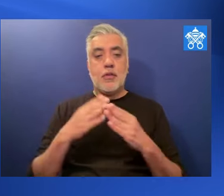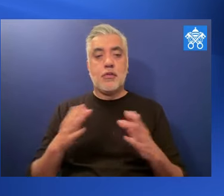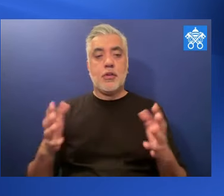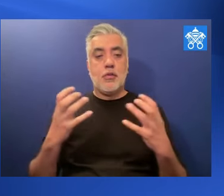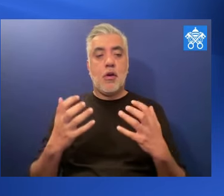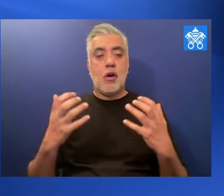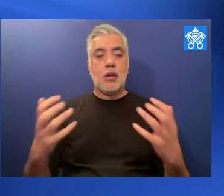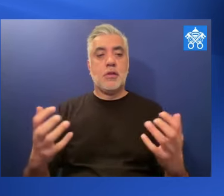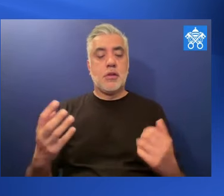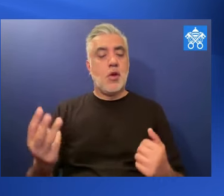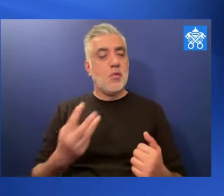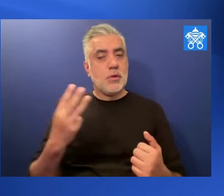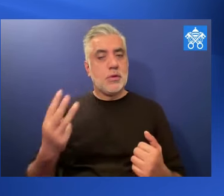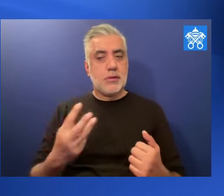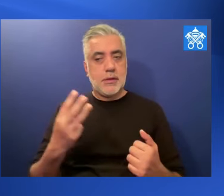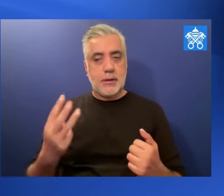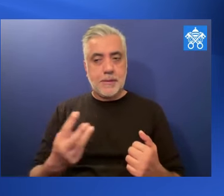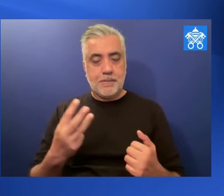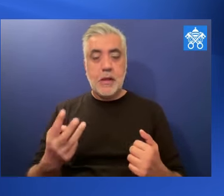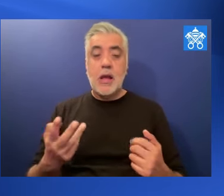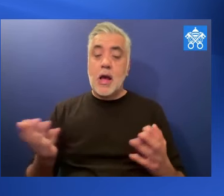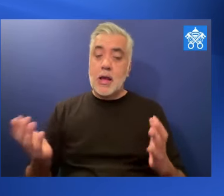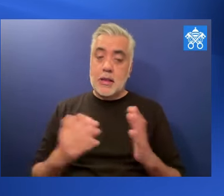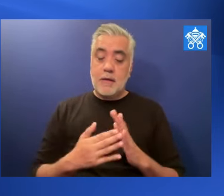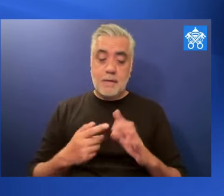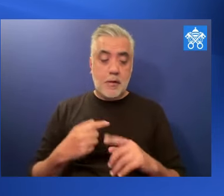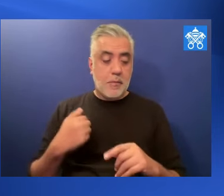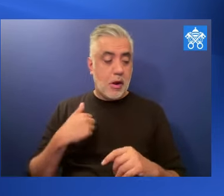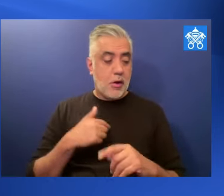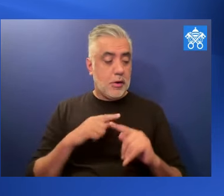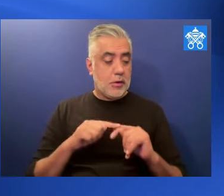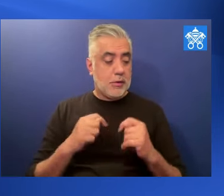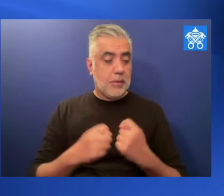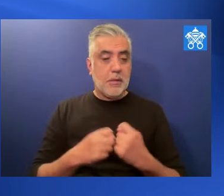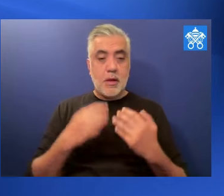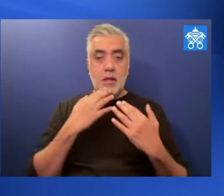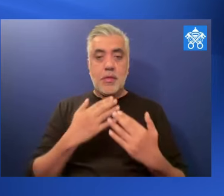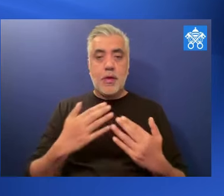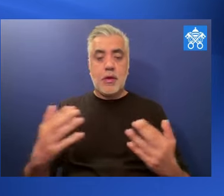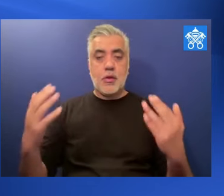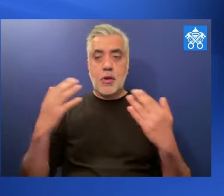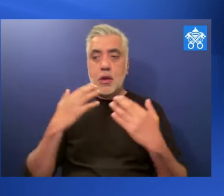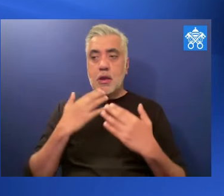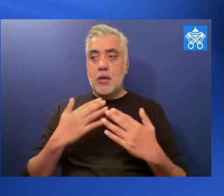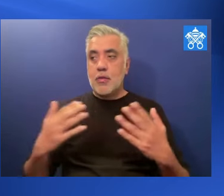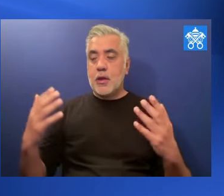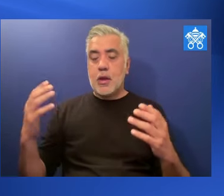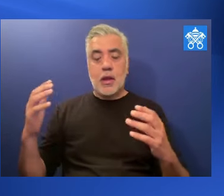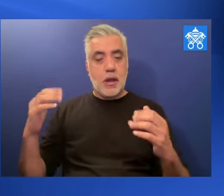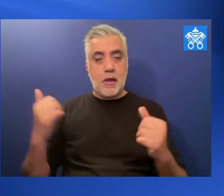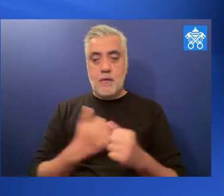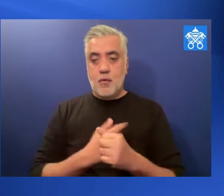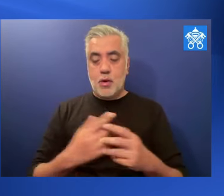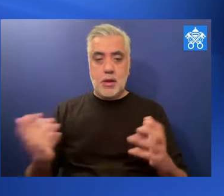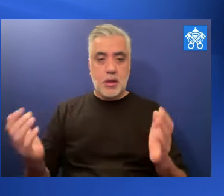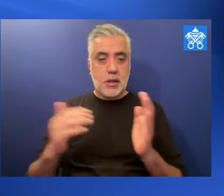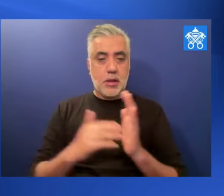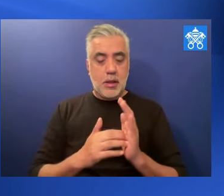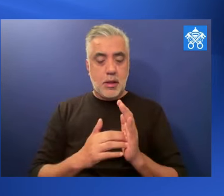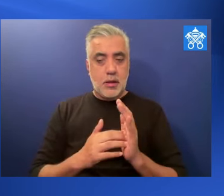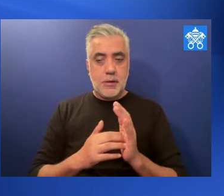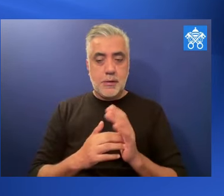Vatican Media I would like to thank you and thank our in-studio audio technicians and our audio coordinator and all of our media partners